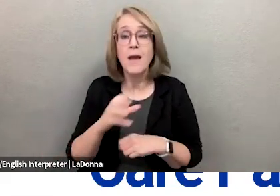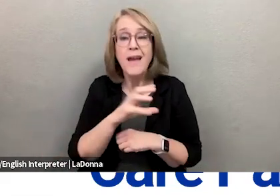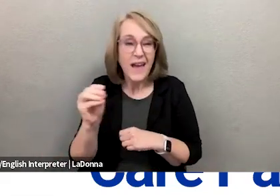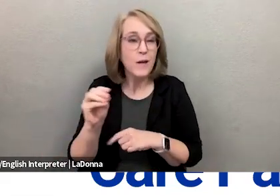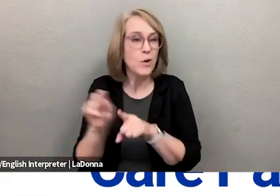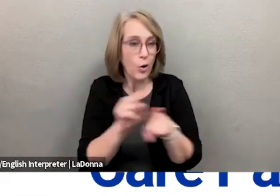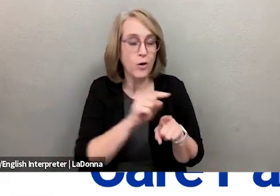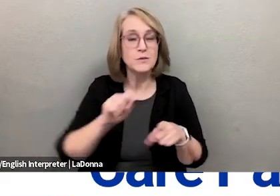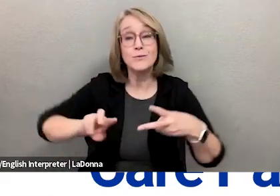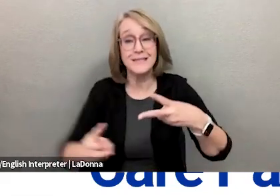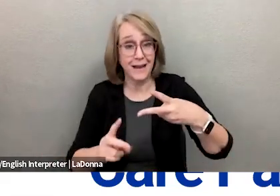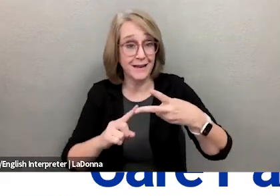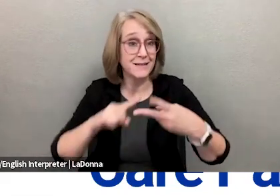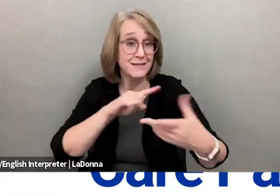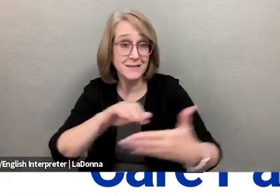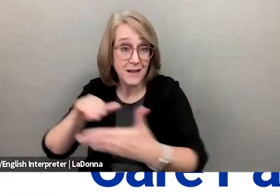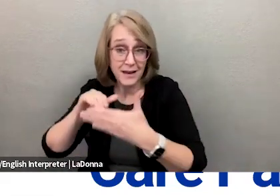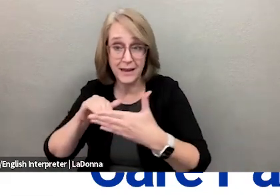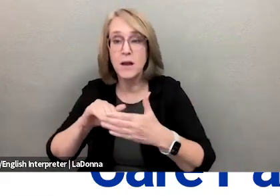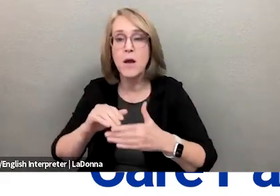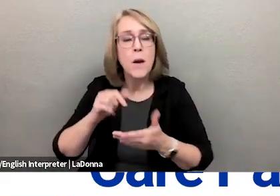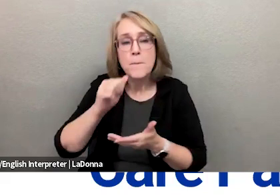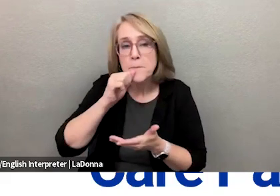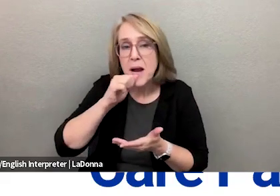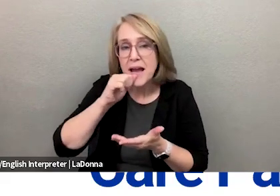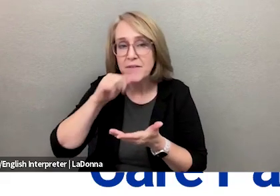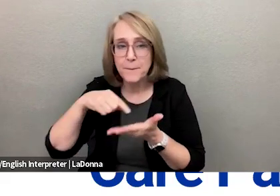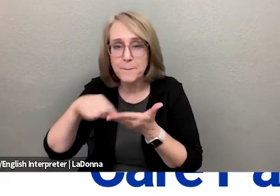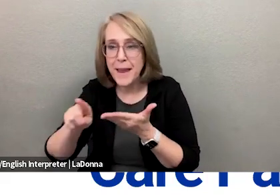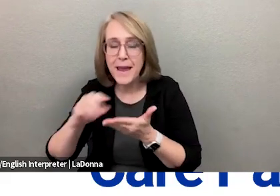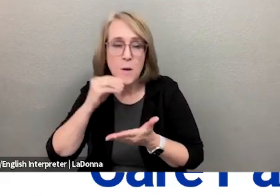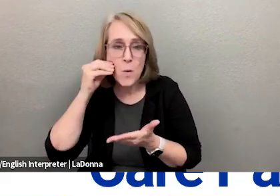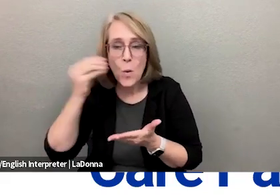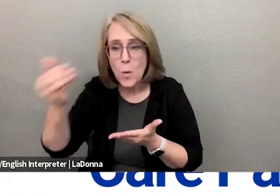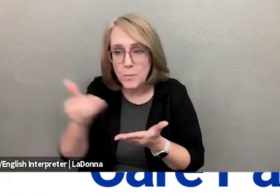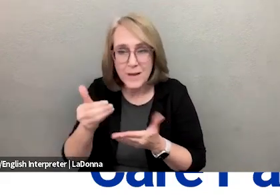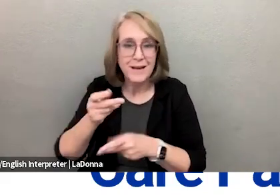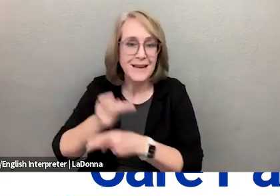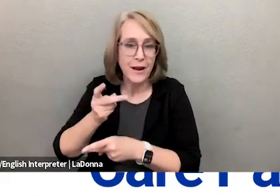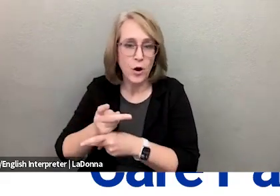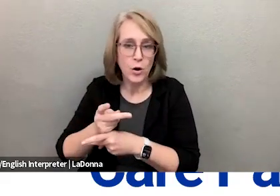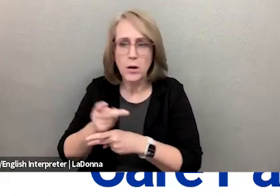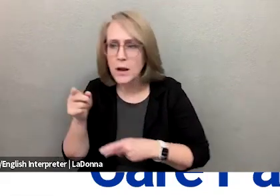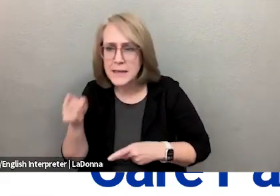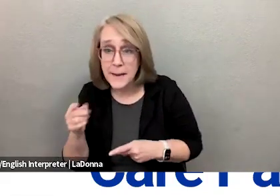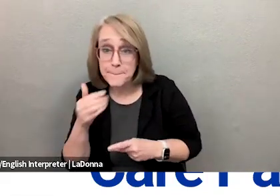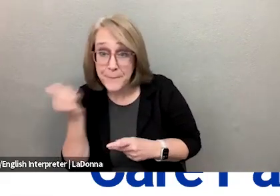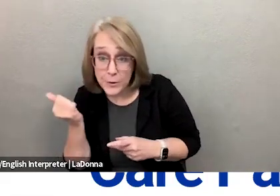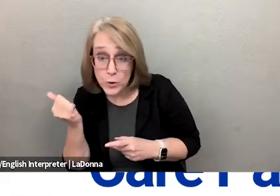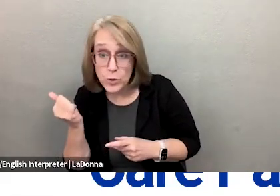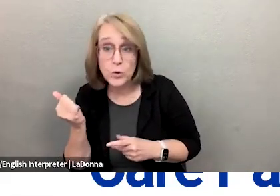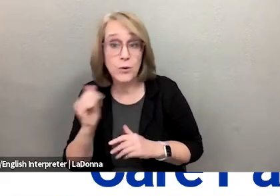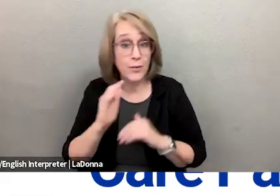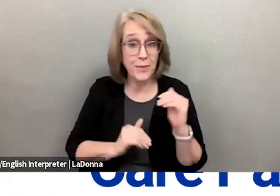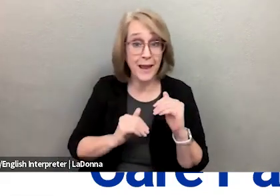often seek care outside of the formal system, by hiring and retaining their own workers off the